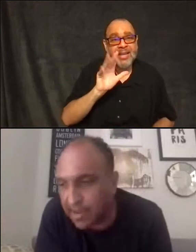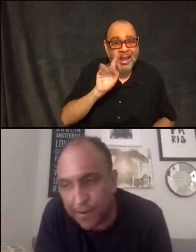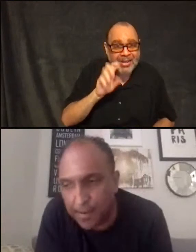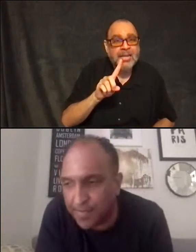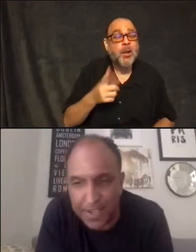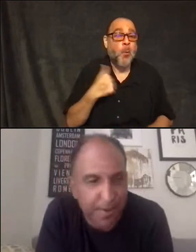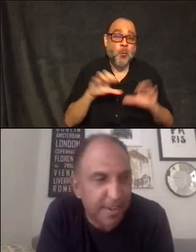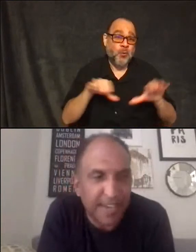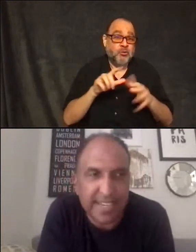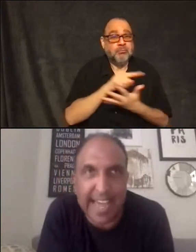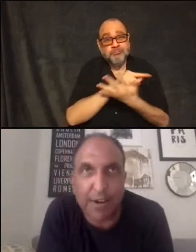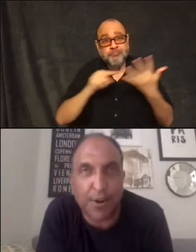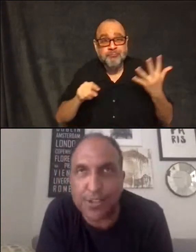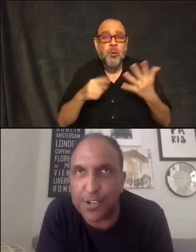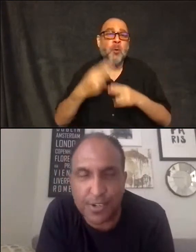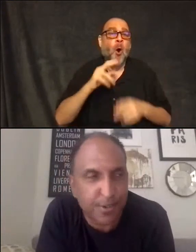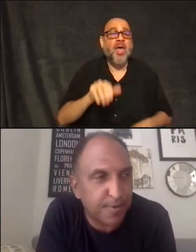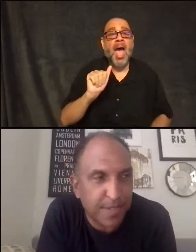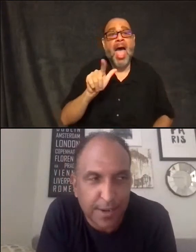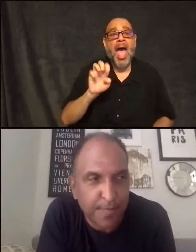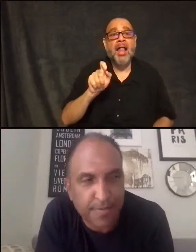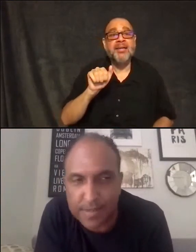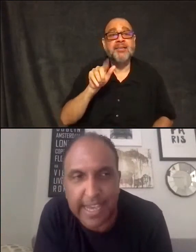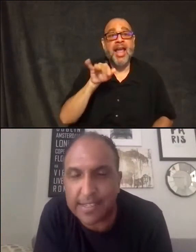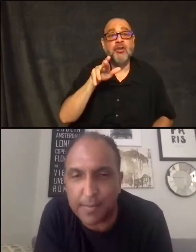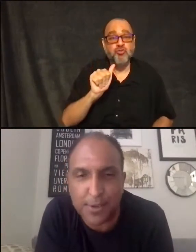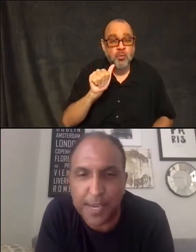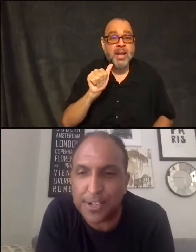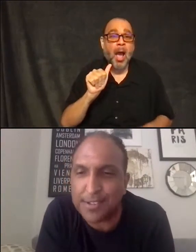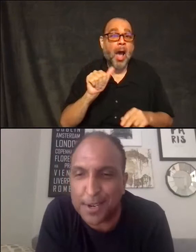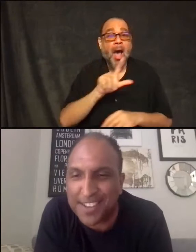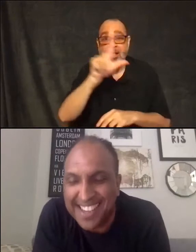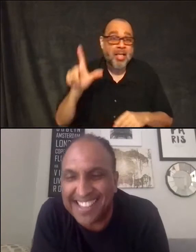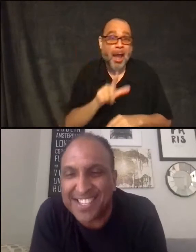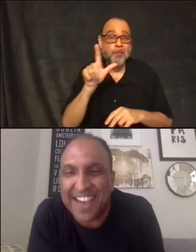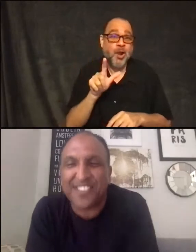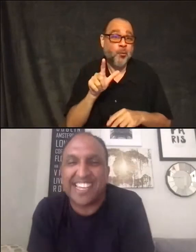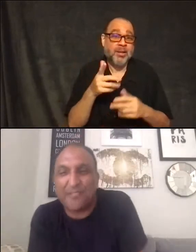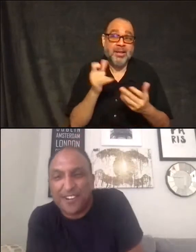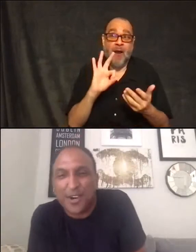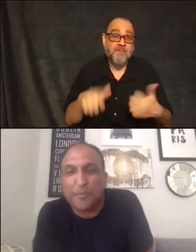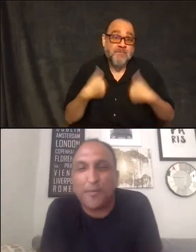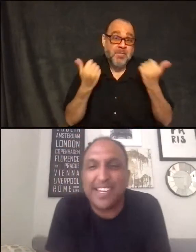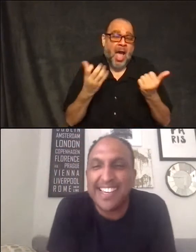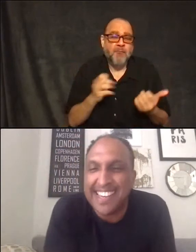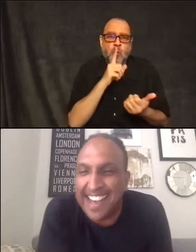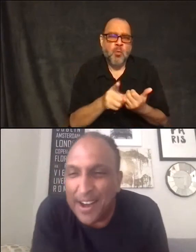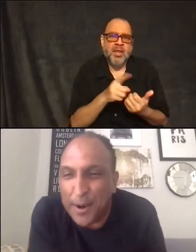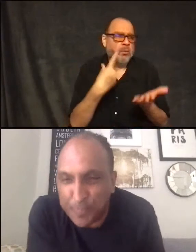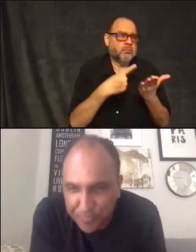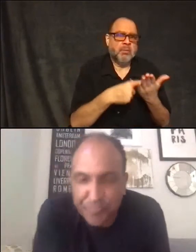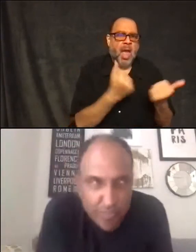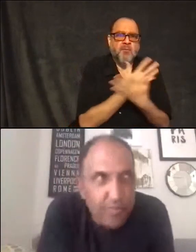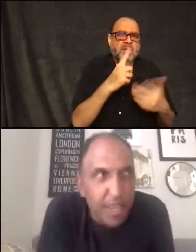covered everything from, investing in agriculture to, sex and masturbation. So it's definitely never a dull moment.